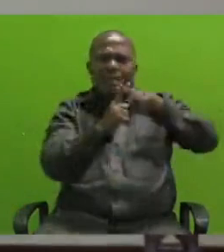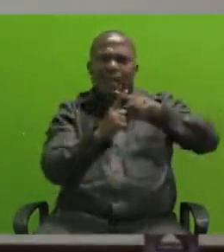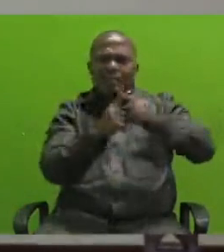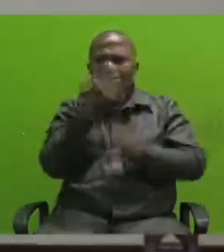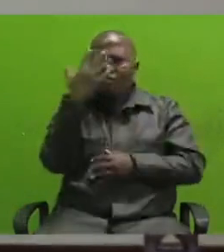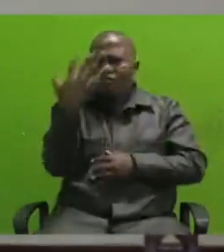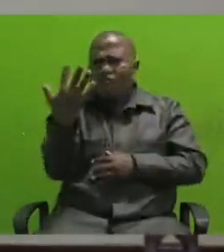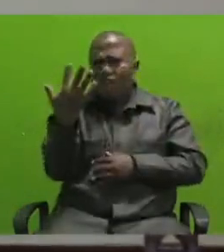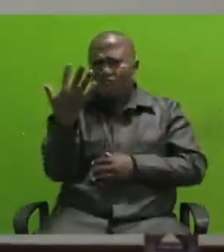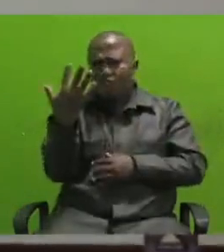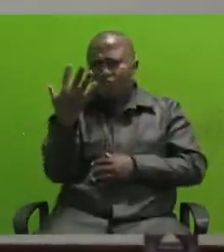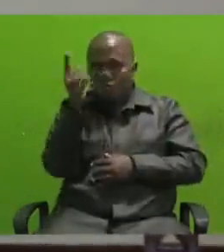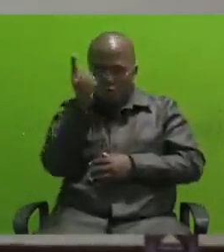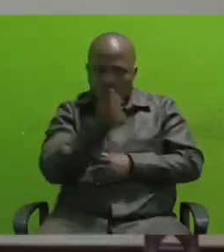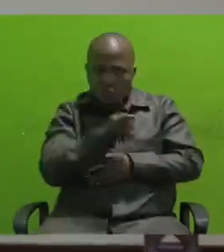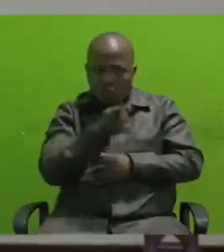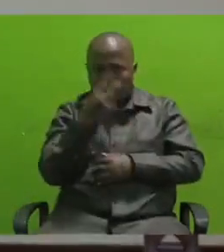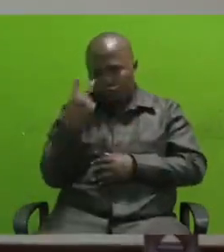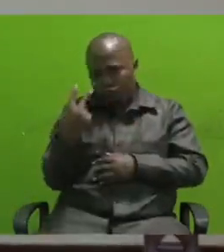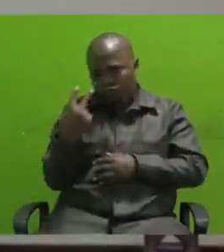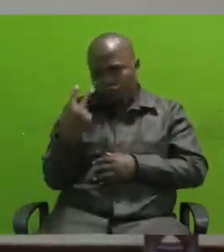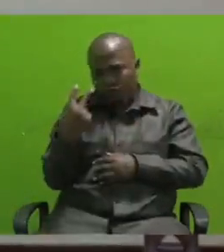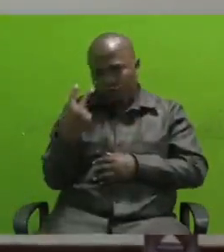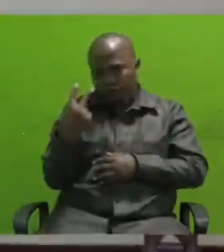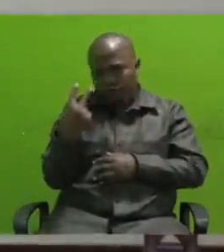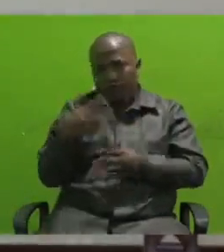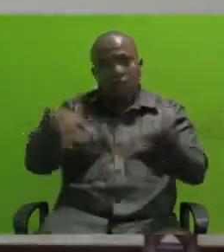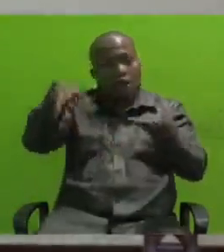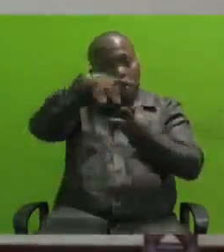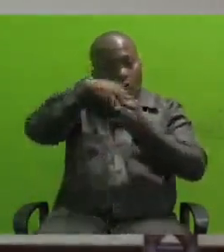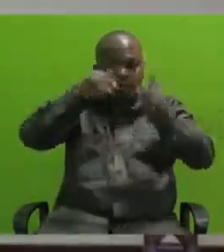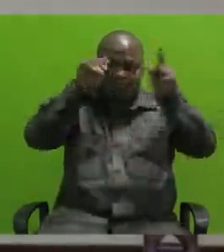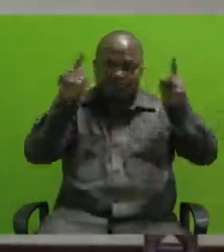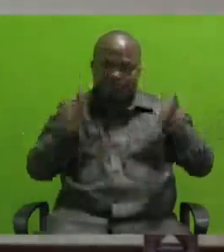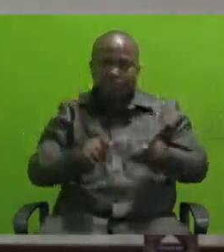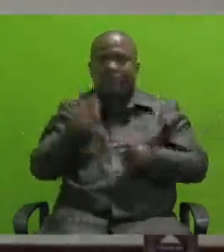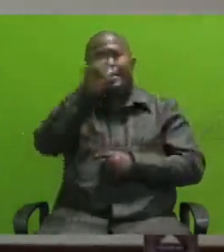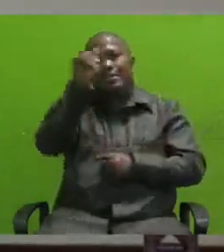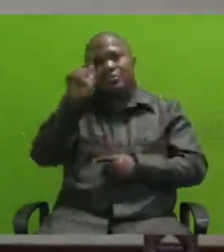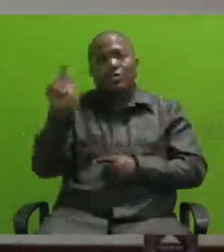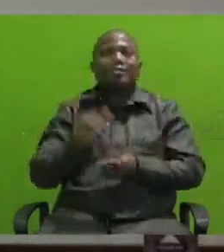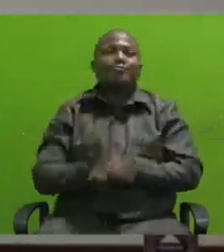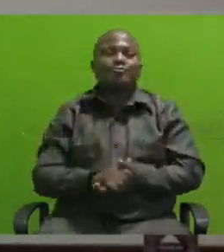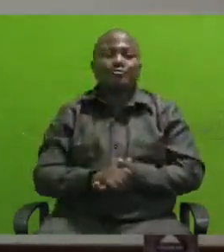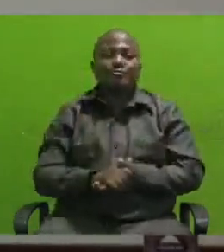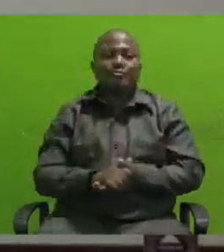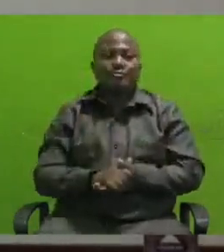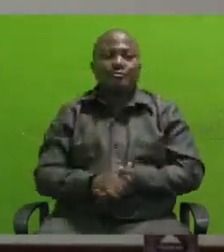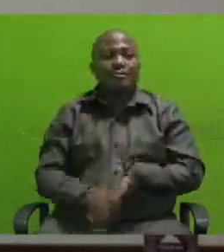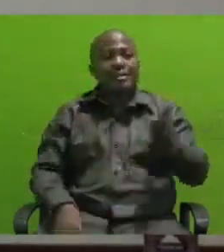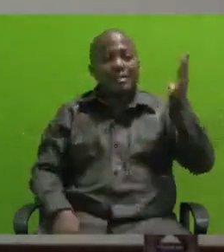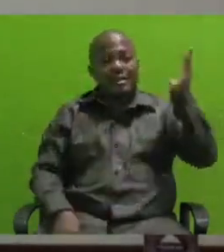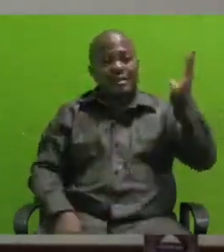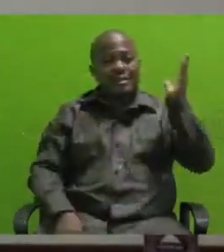over 2, the whole thing square. If you still remember from what we have done